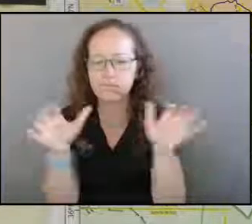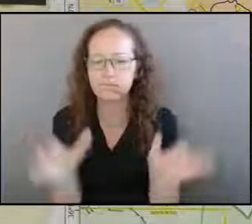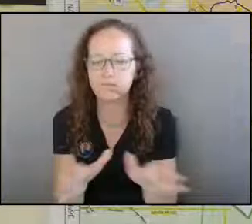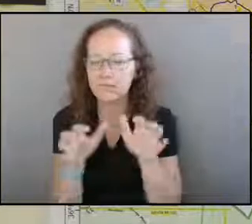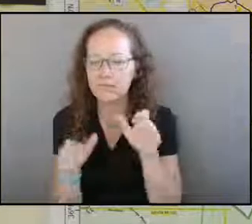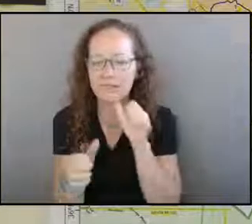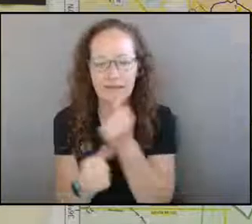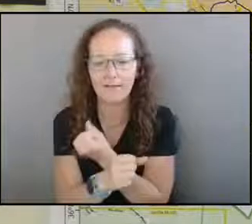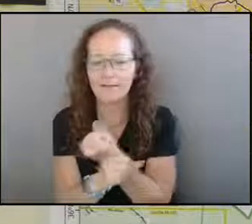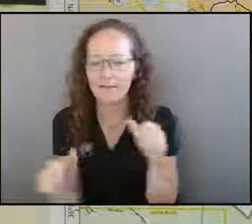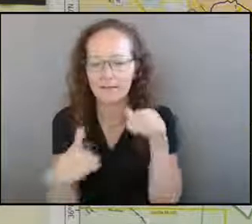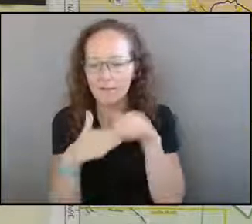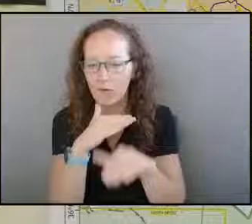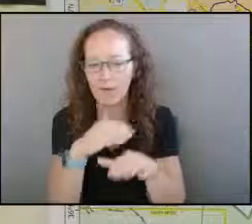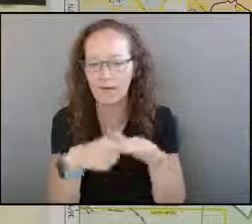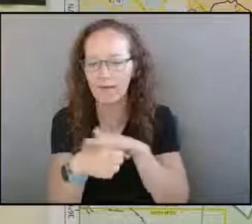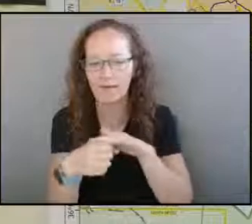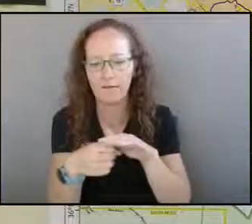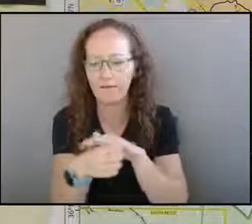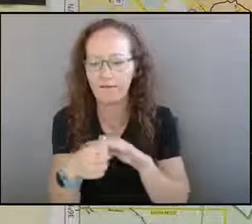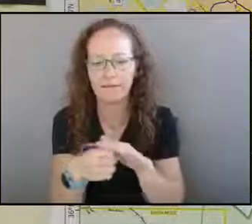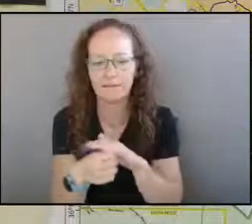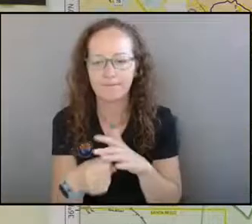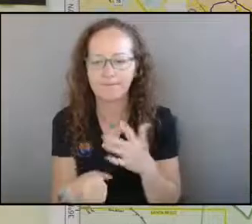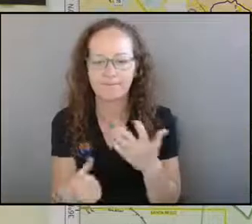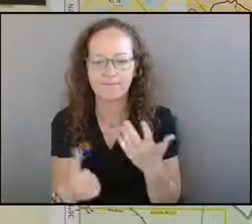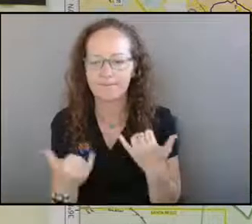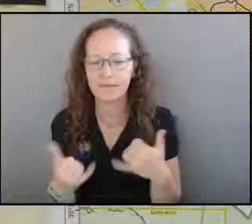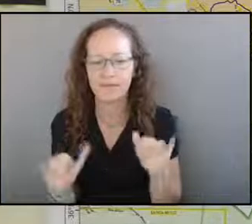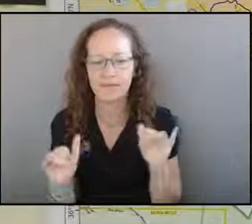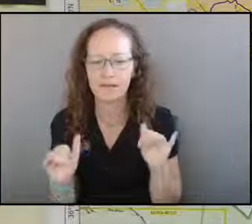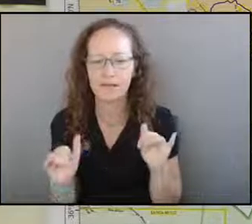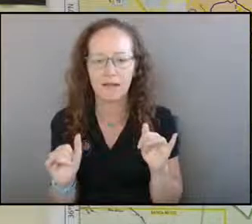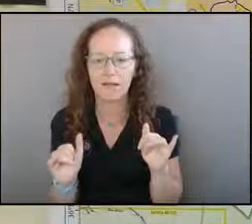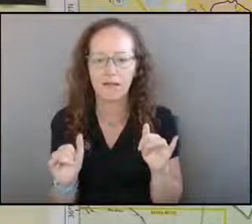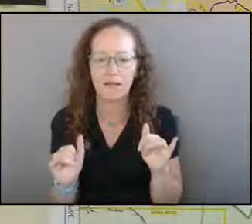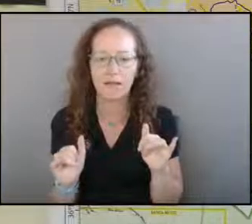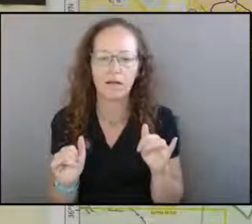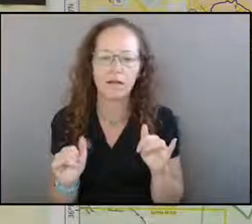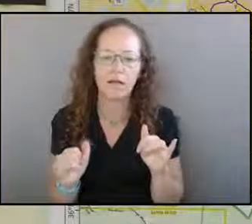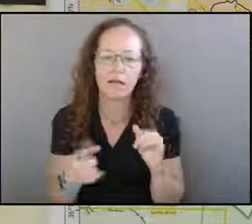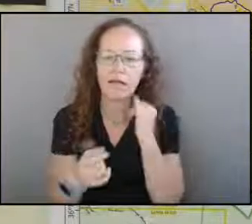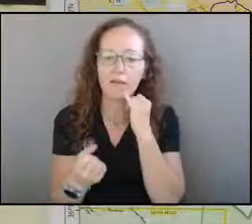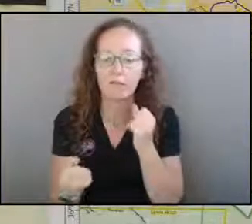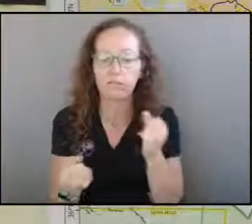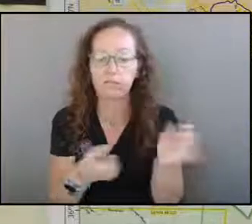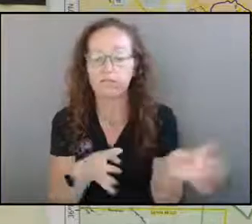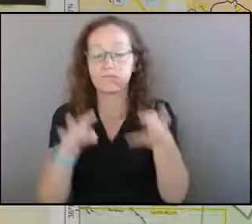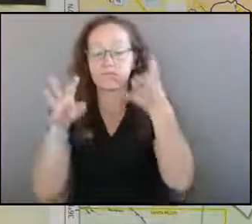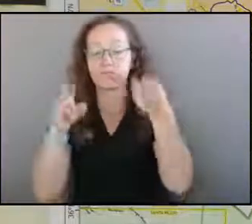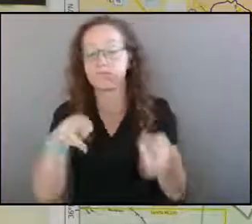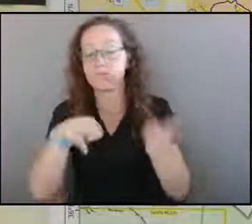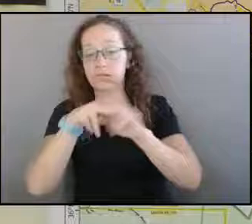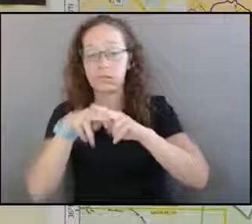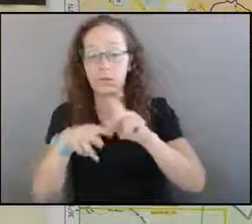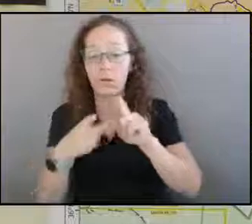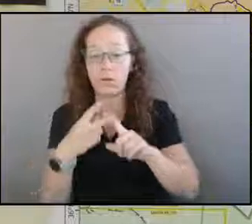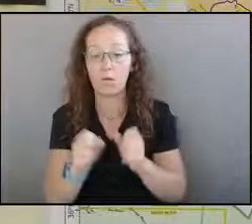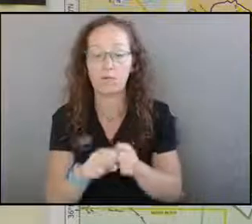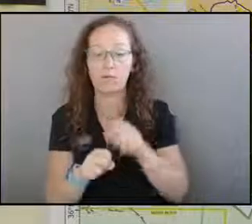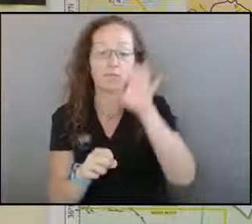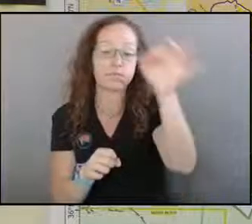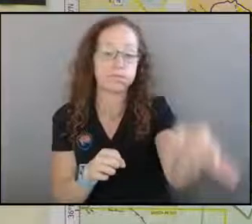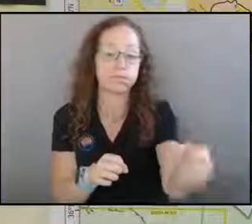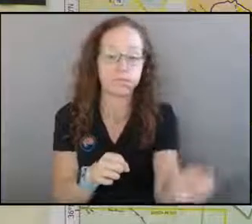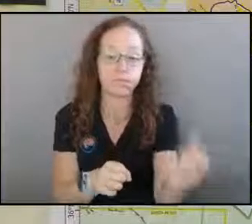go into those general areas just due to the nature of the winds if they do decide to pick up, or any spot fires that do decide to come over. You know,